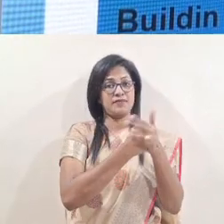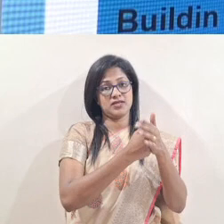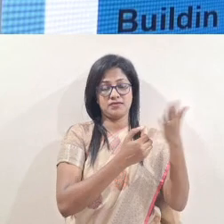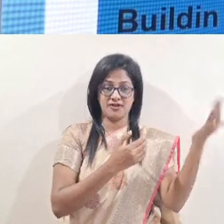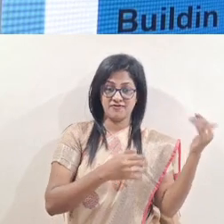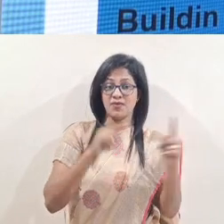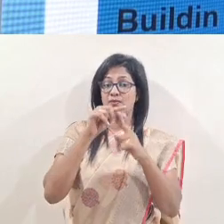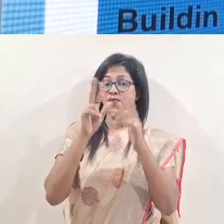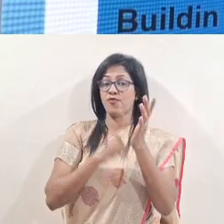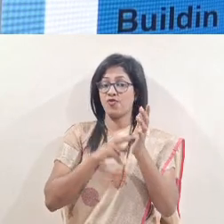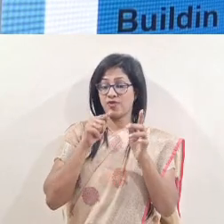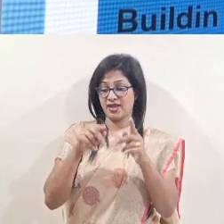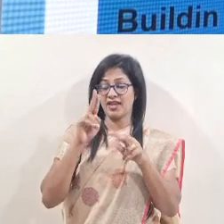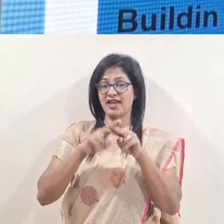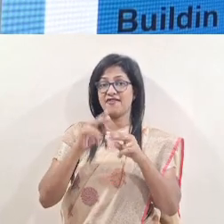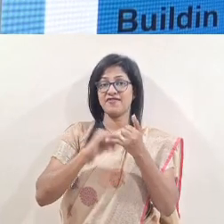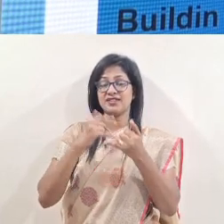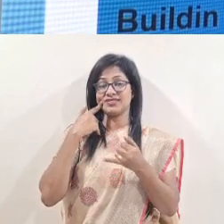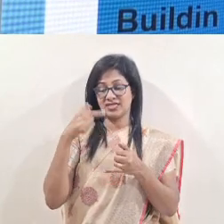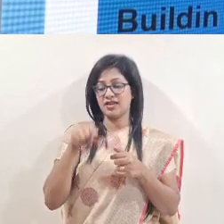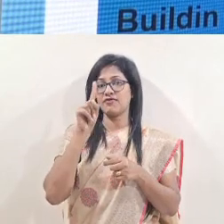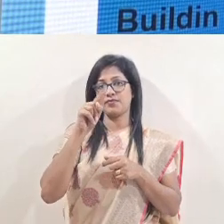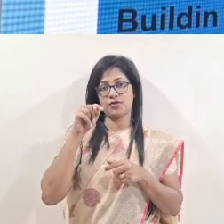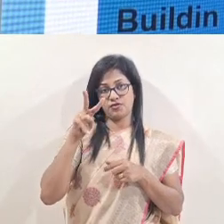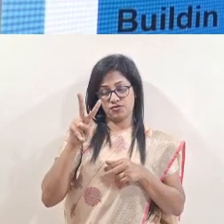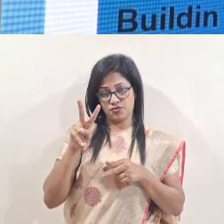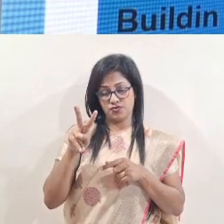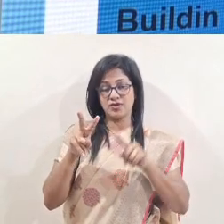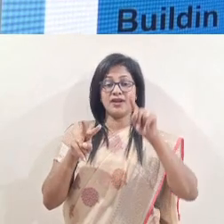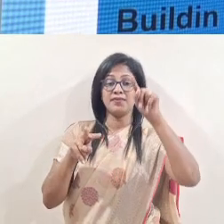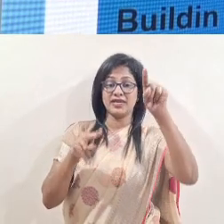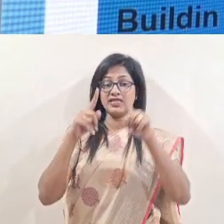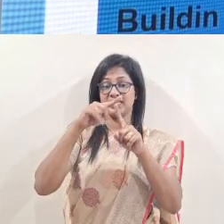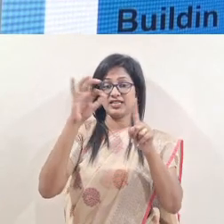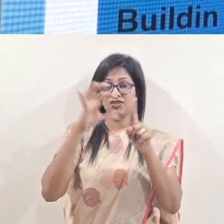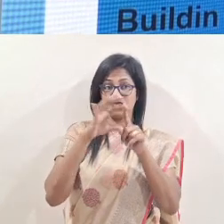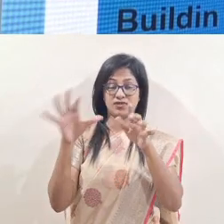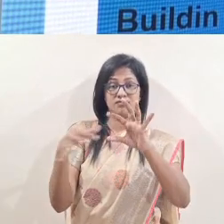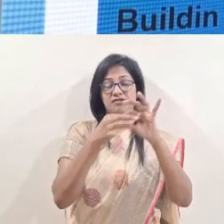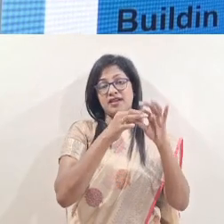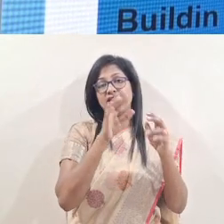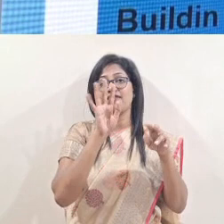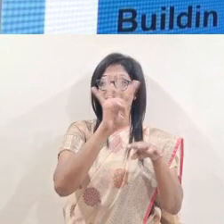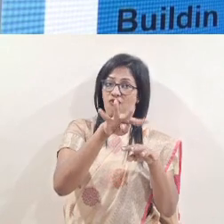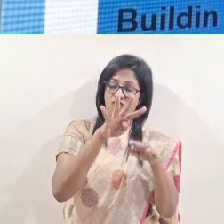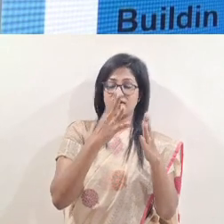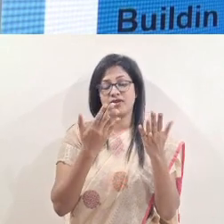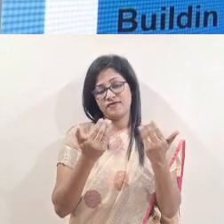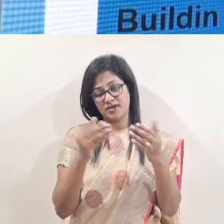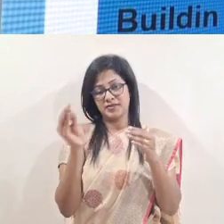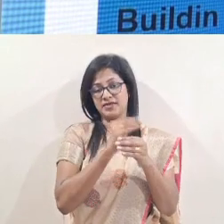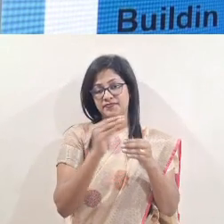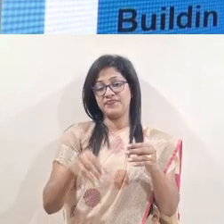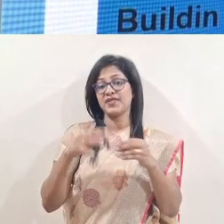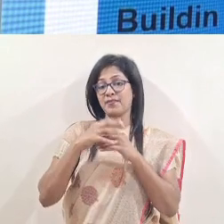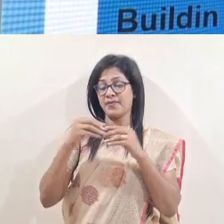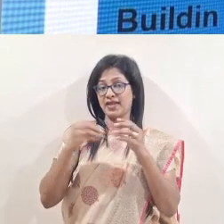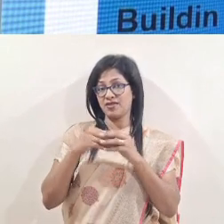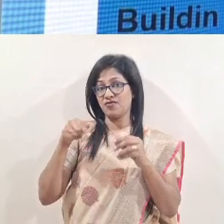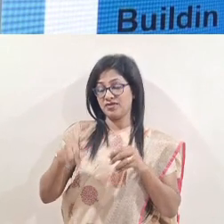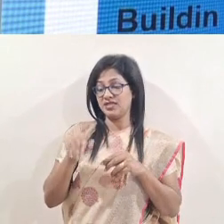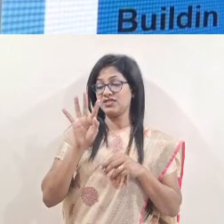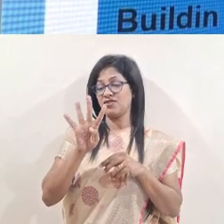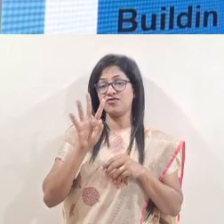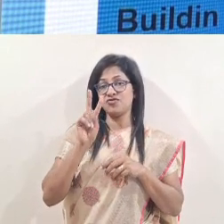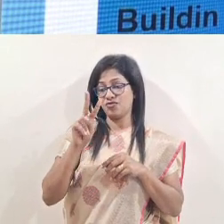is 1.2, and in case of TOD areas, it can go up till 4. And in case of Bangalore, from 2.5 to it can go up